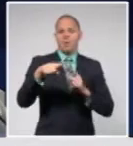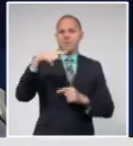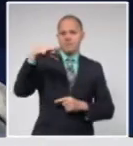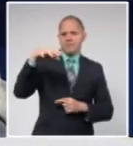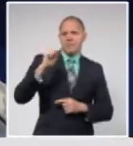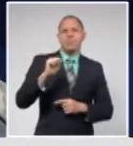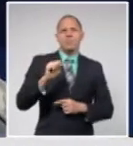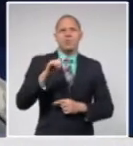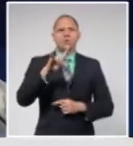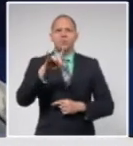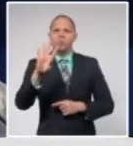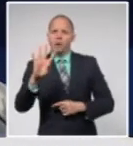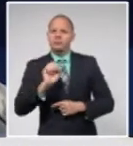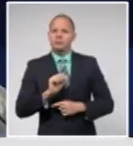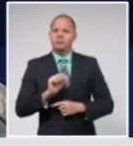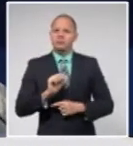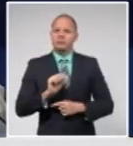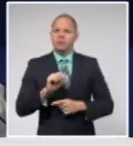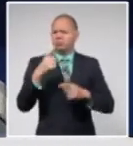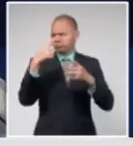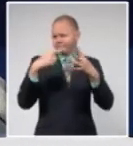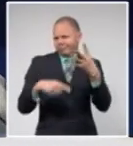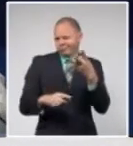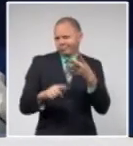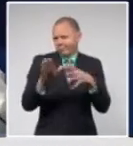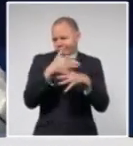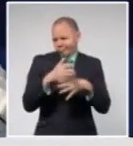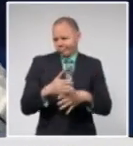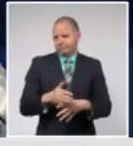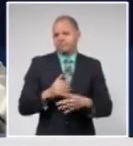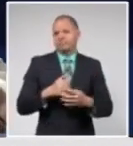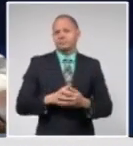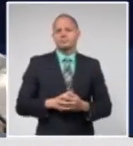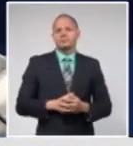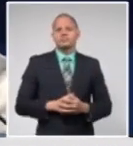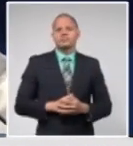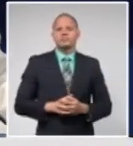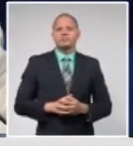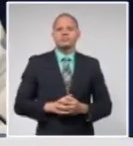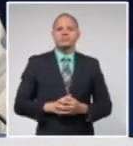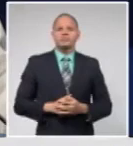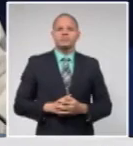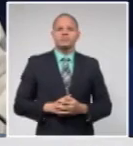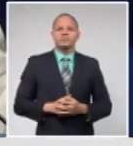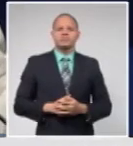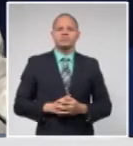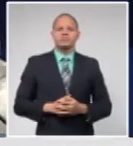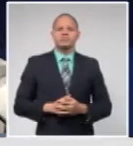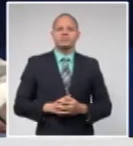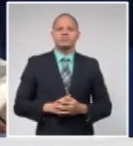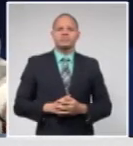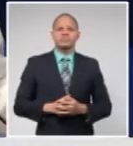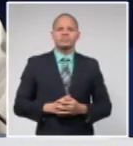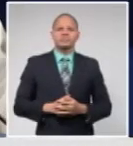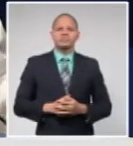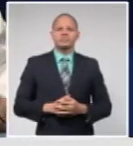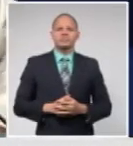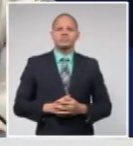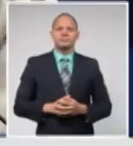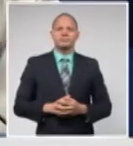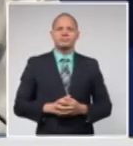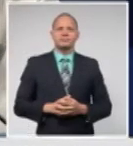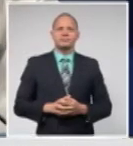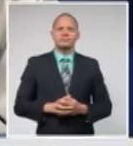confirmed and all the contacts should be tracked down and properly treated. The source of infection linked to